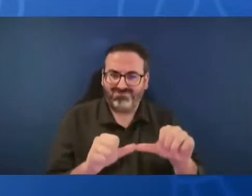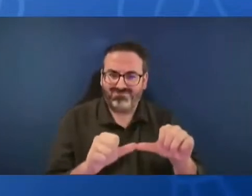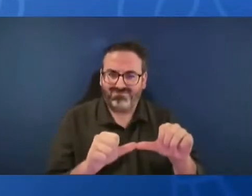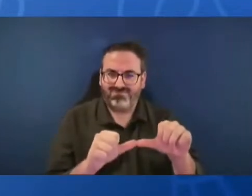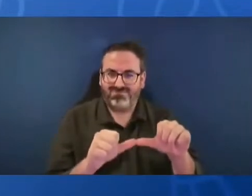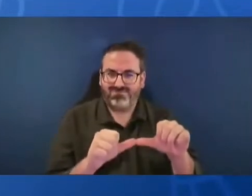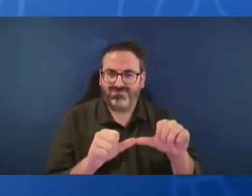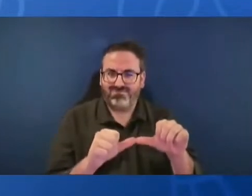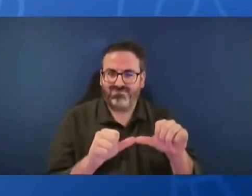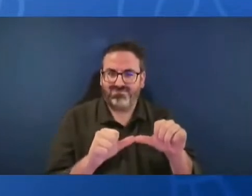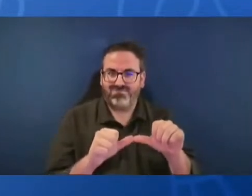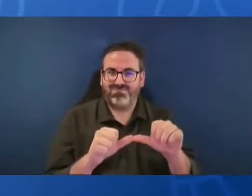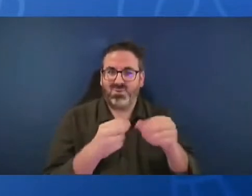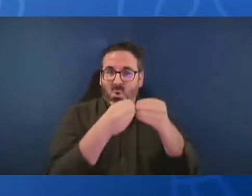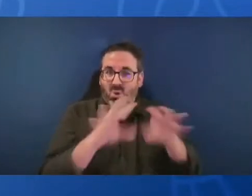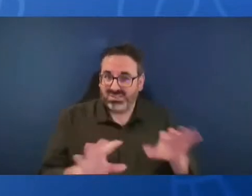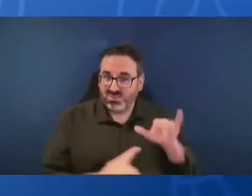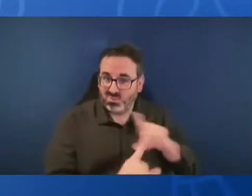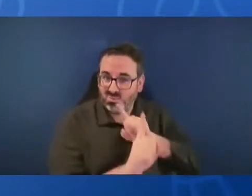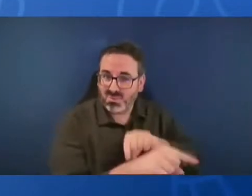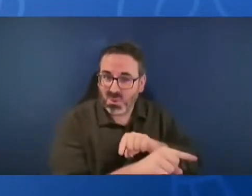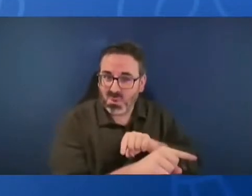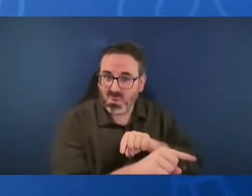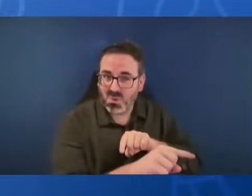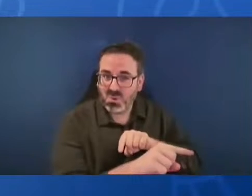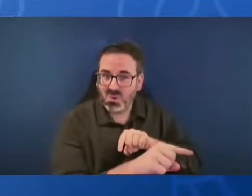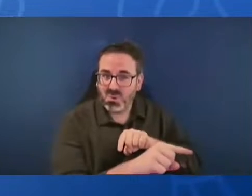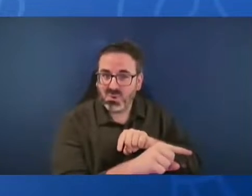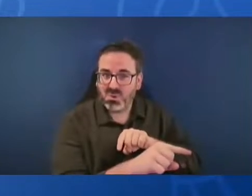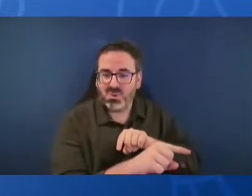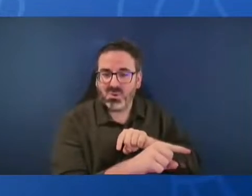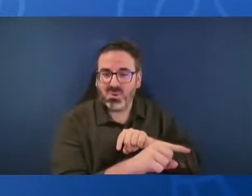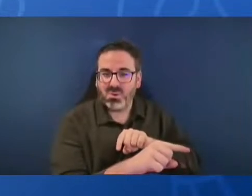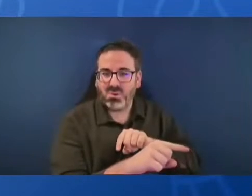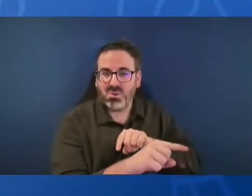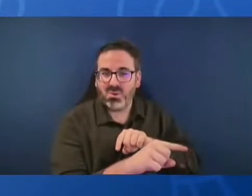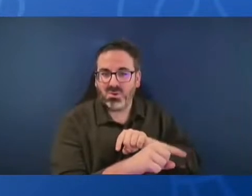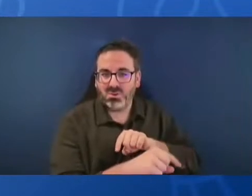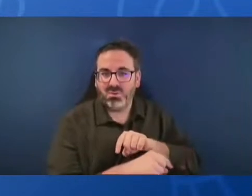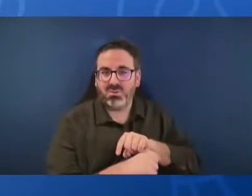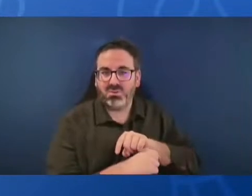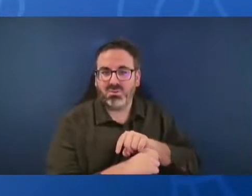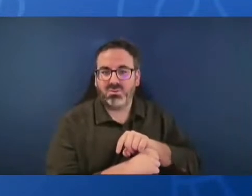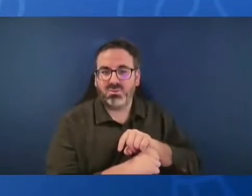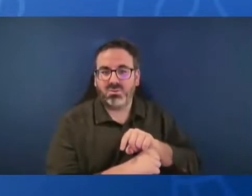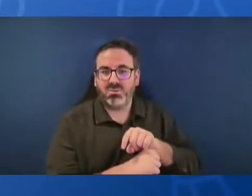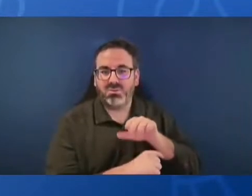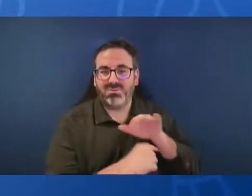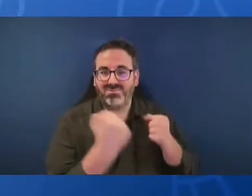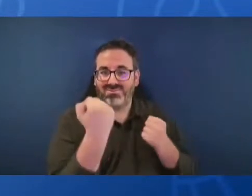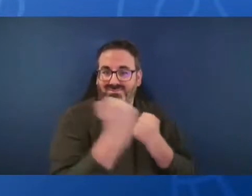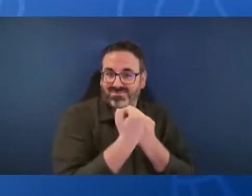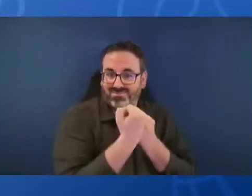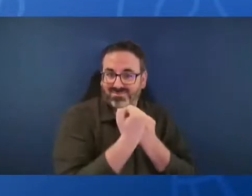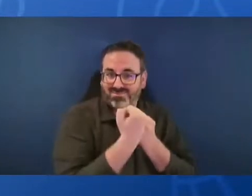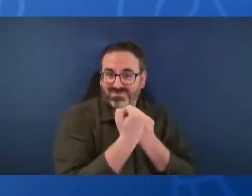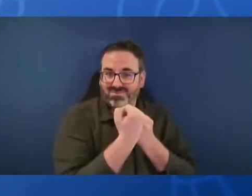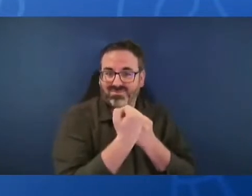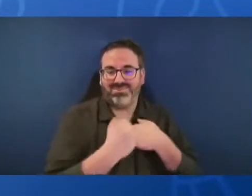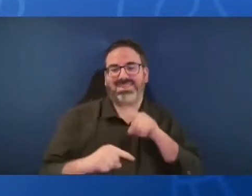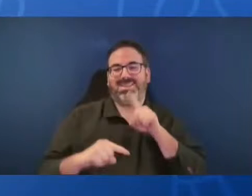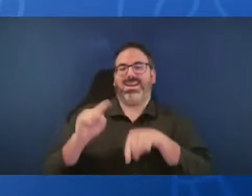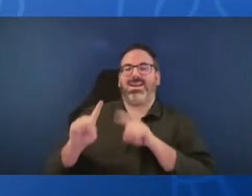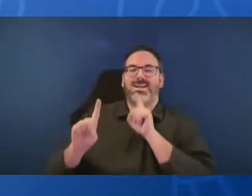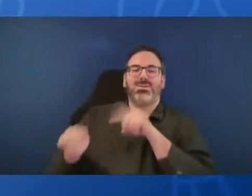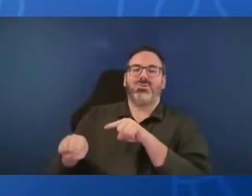Azerbaijan and other countries, even if you end up defunding them? Well, that's not something I can answer here, again, when it comes to the nature of the